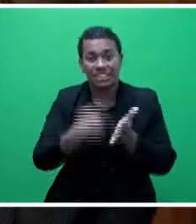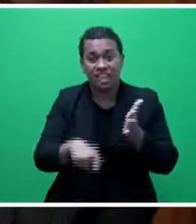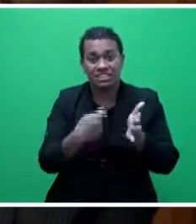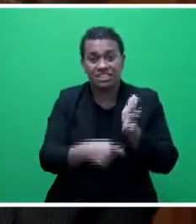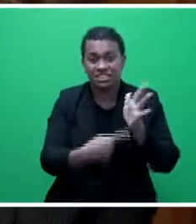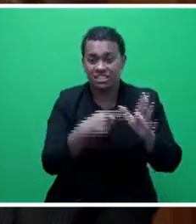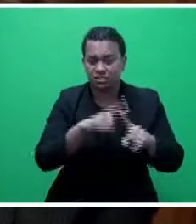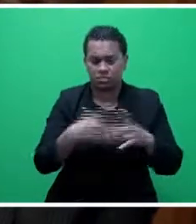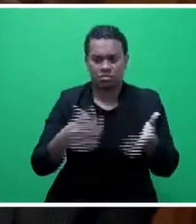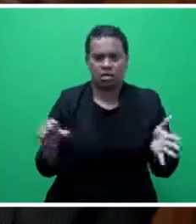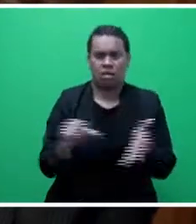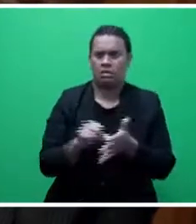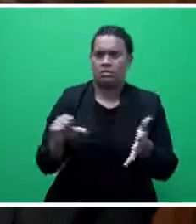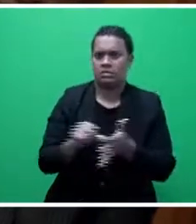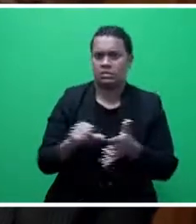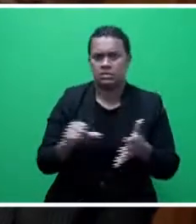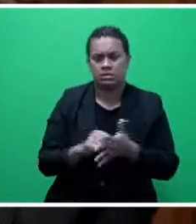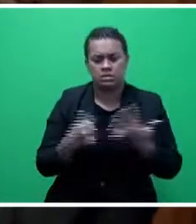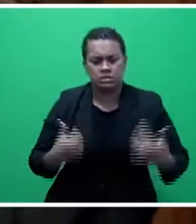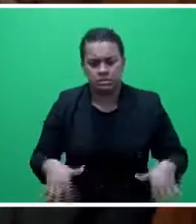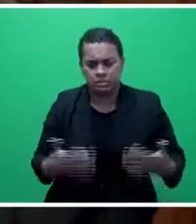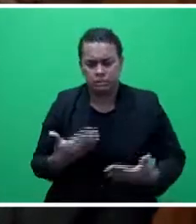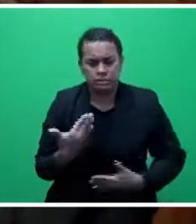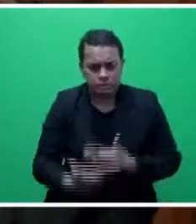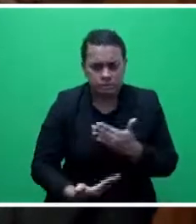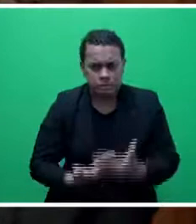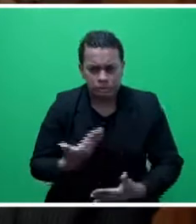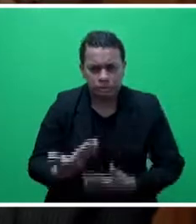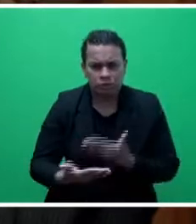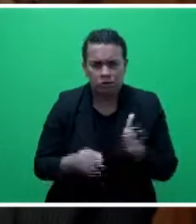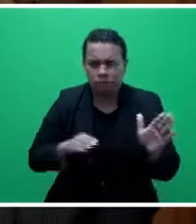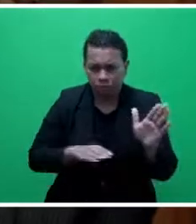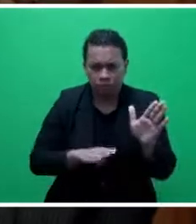And but I don't want to see us